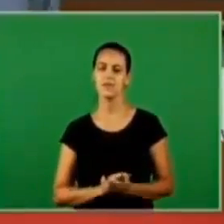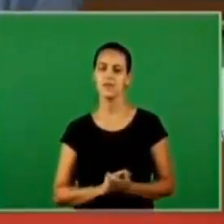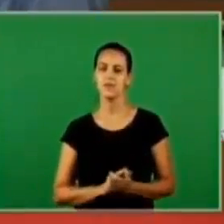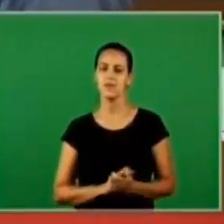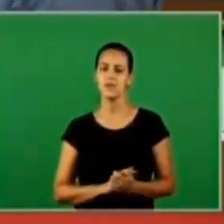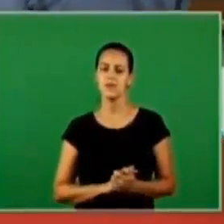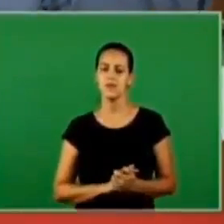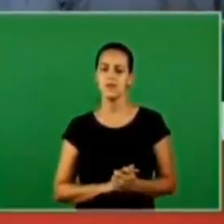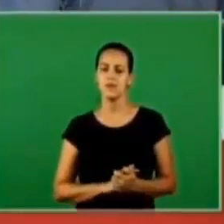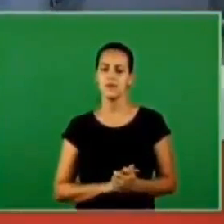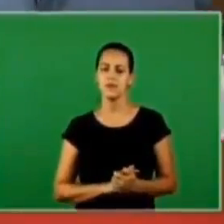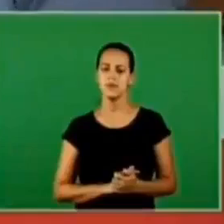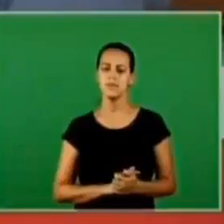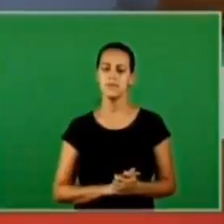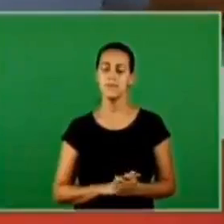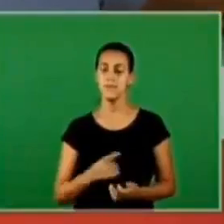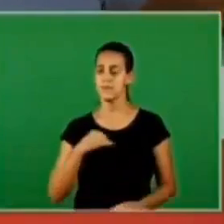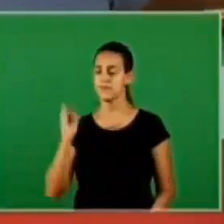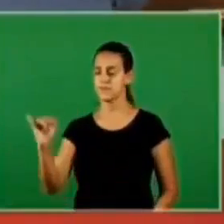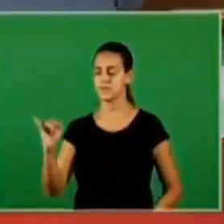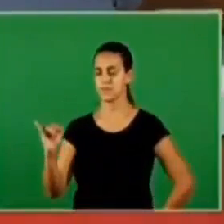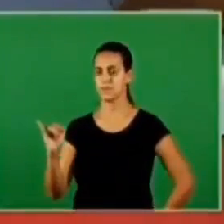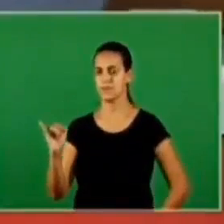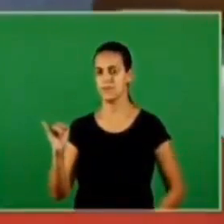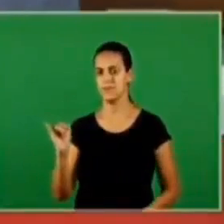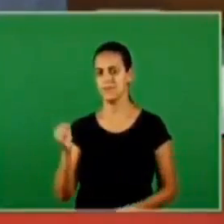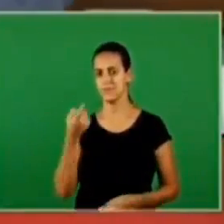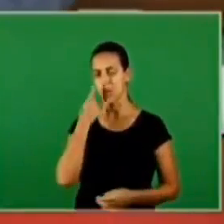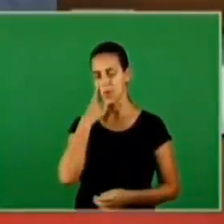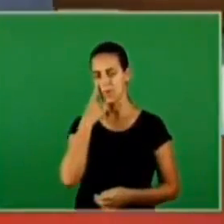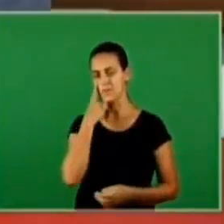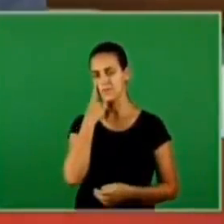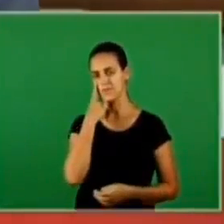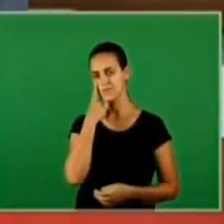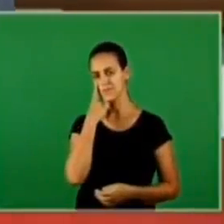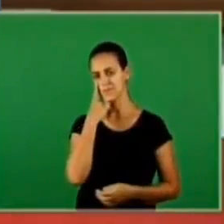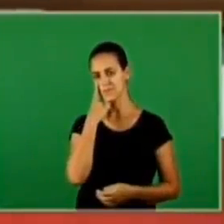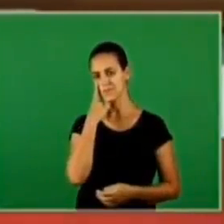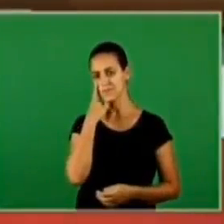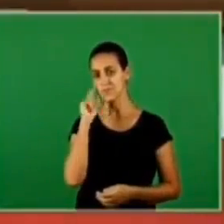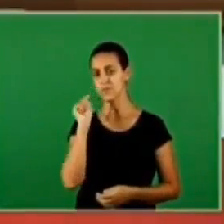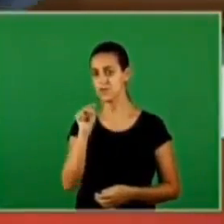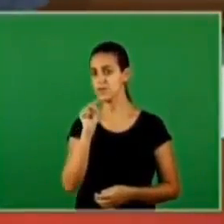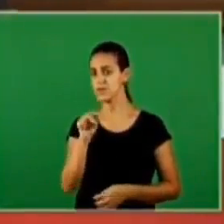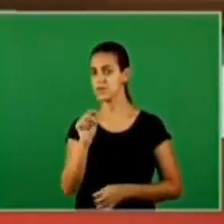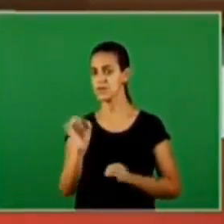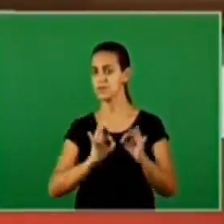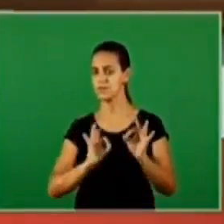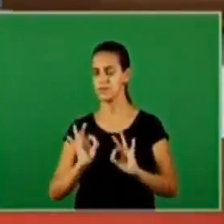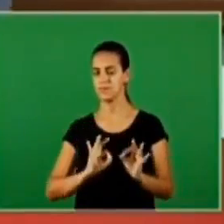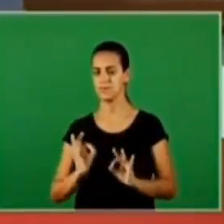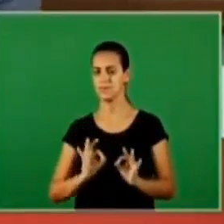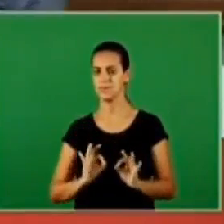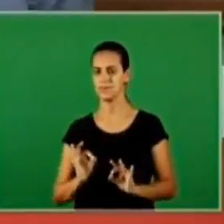I have requested, and I told him the following: look, you need to prepare for me